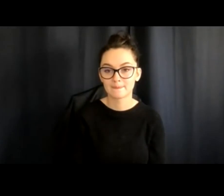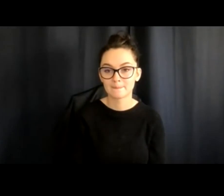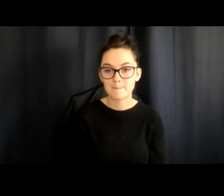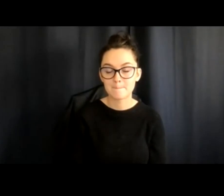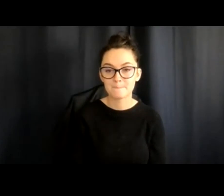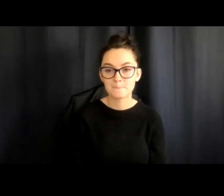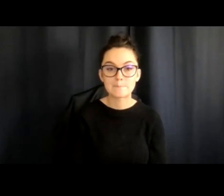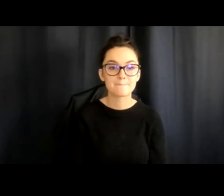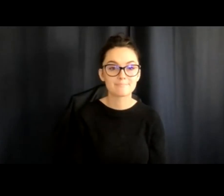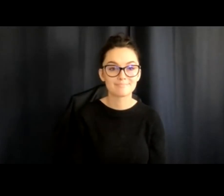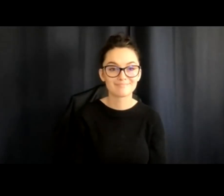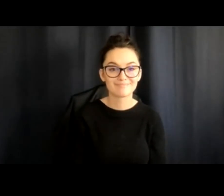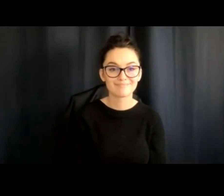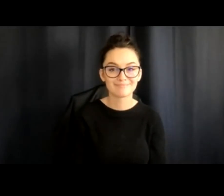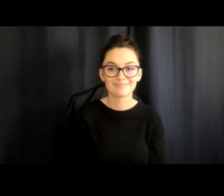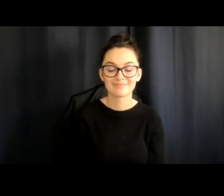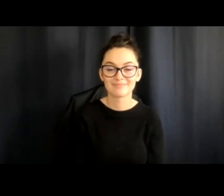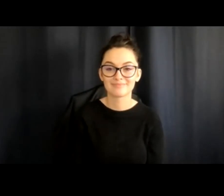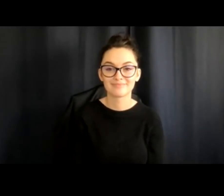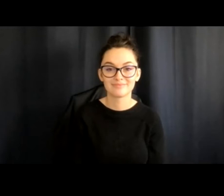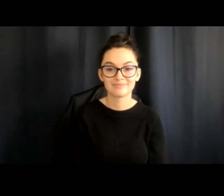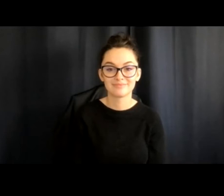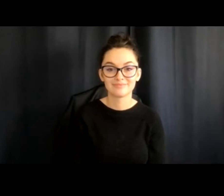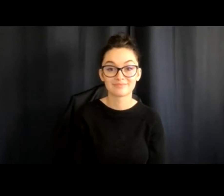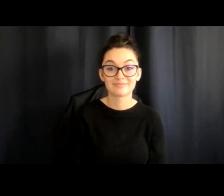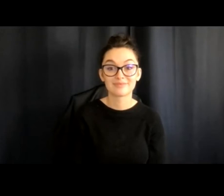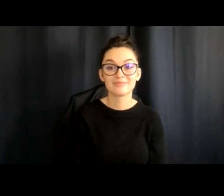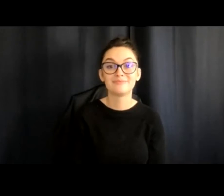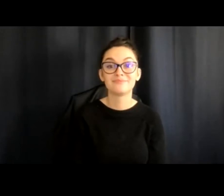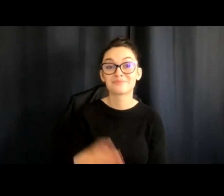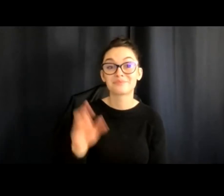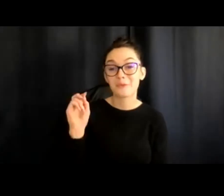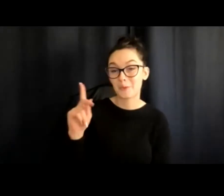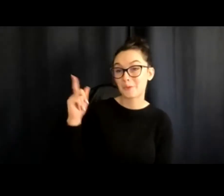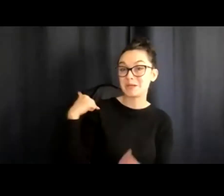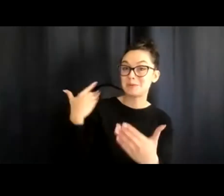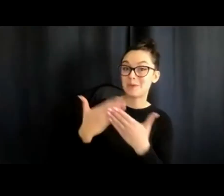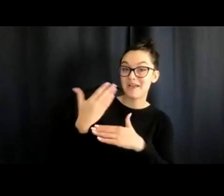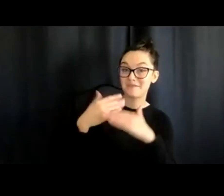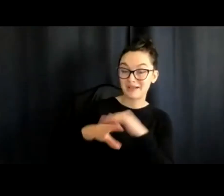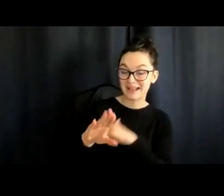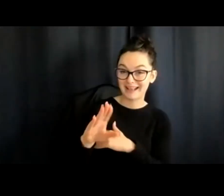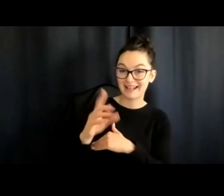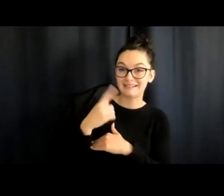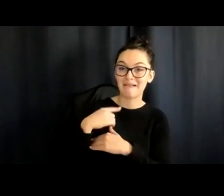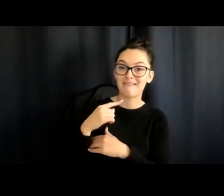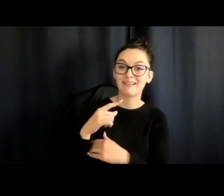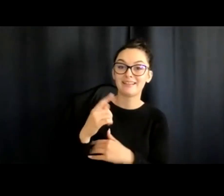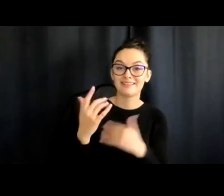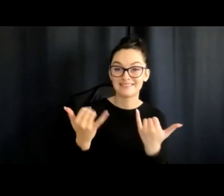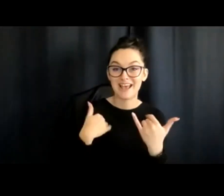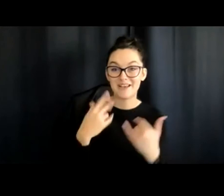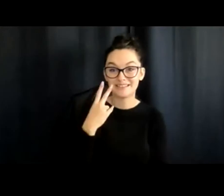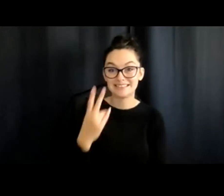That's the first time we were called. All right, students, we just got inside. Let me flip the camera again. We're going to the whale